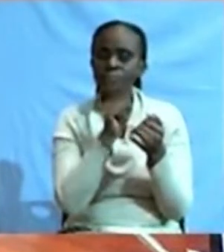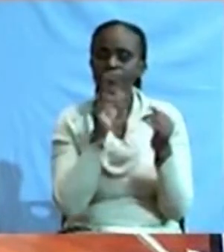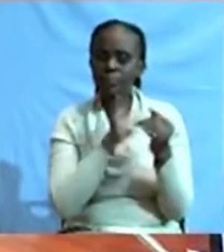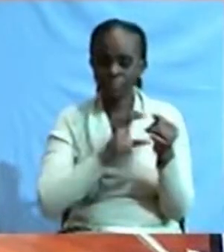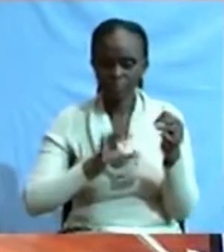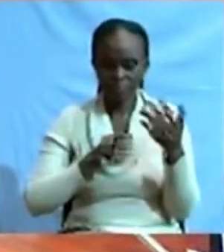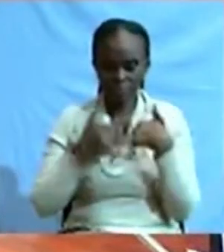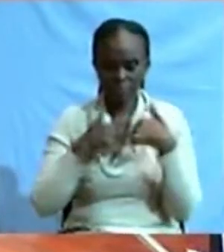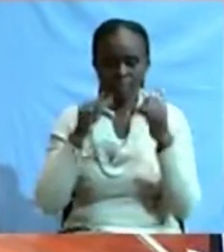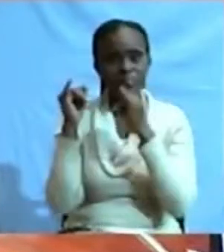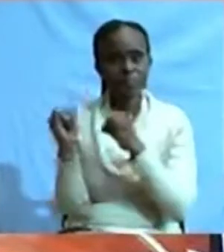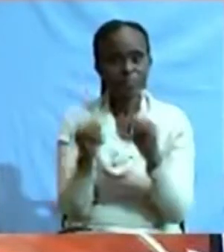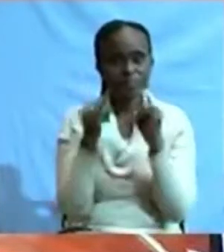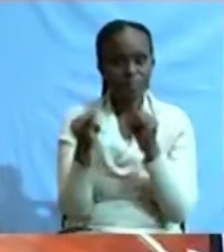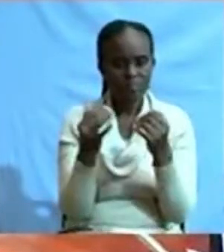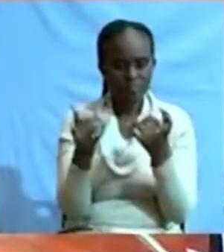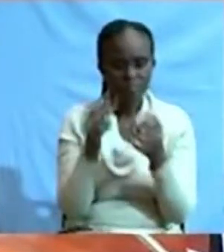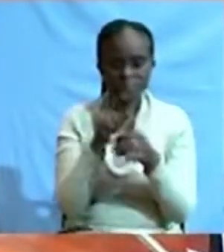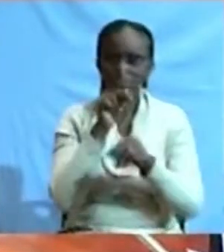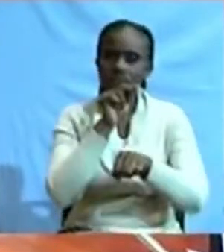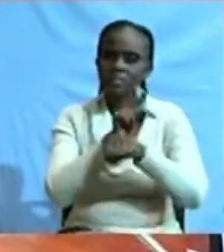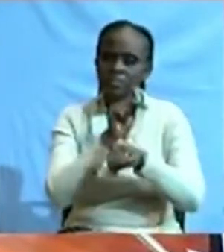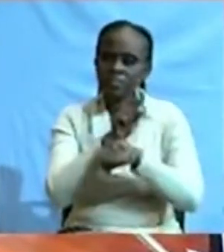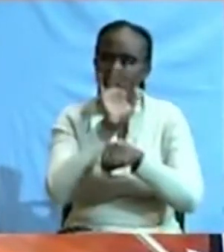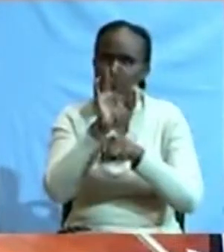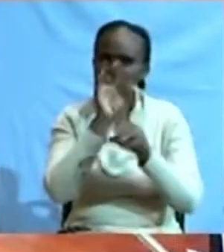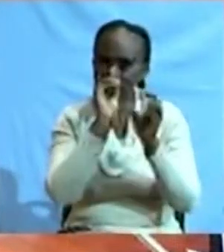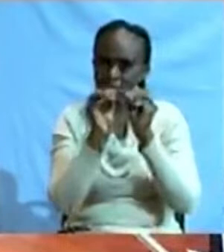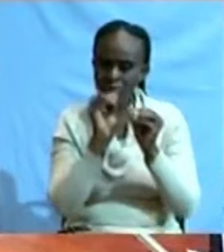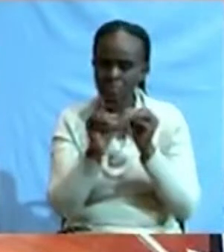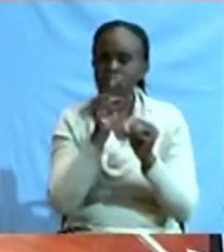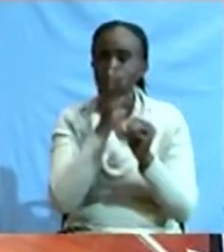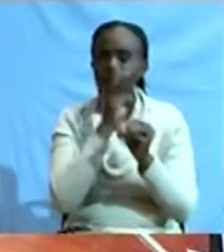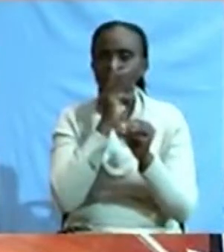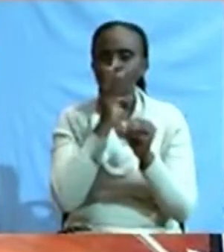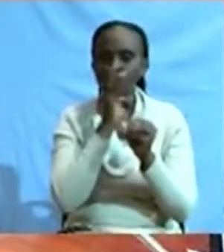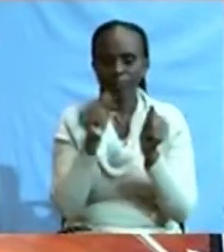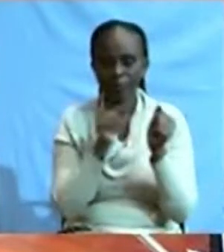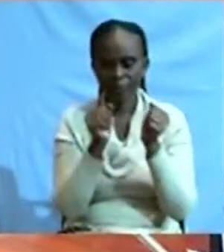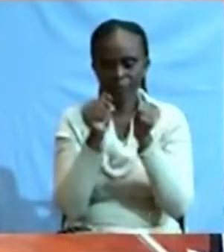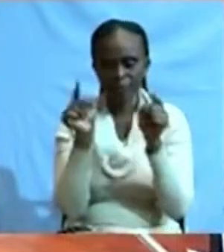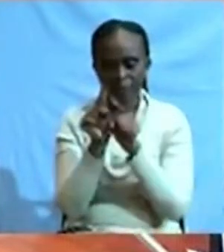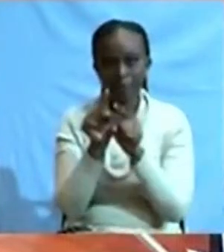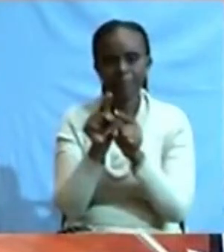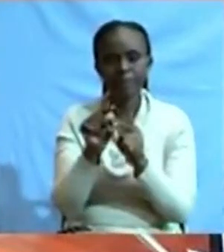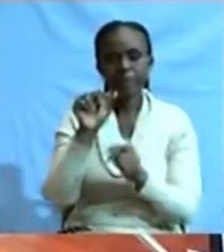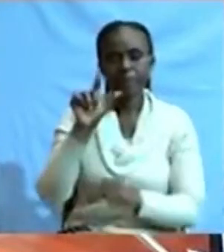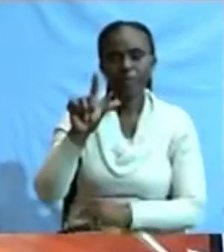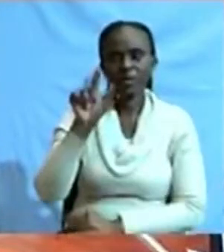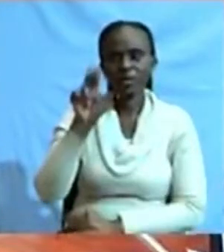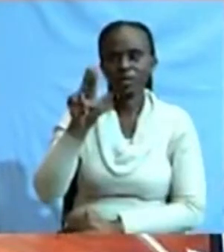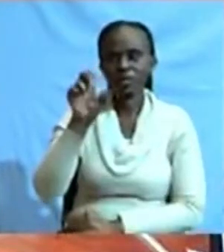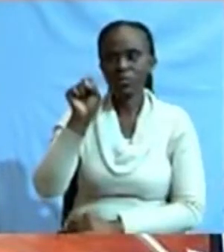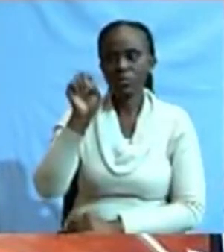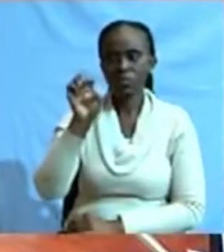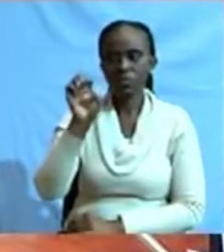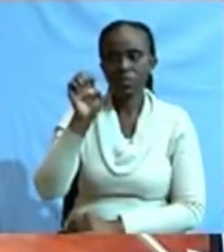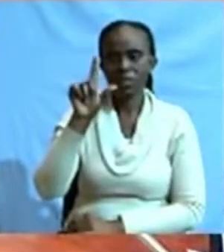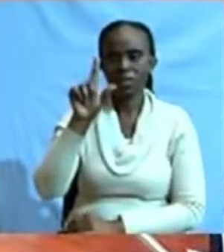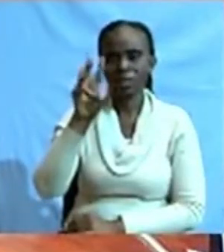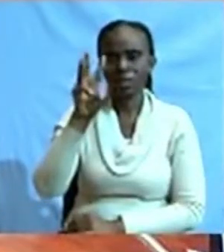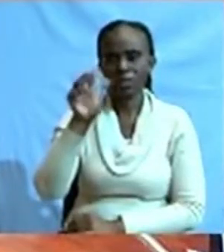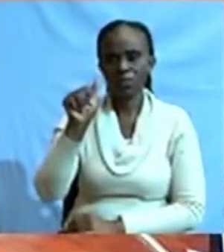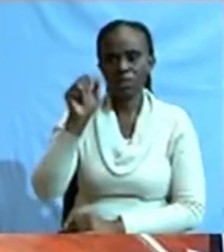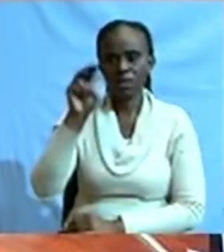since implemented the project of installing the water reticulation system at Luselwamfumu village.